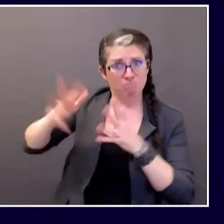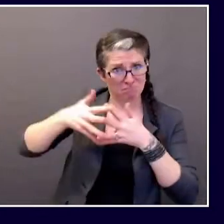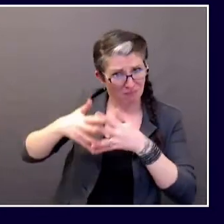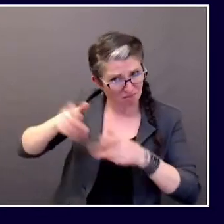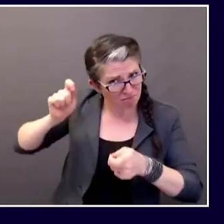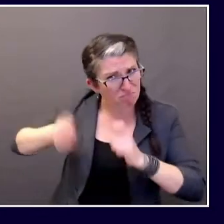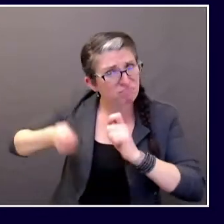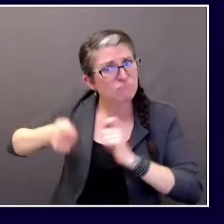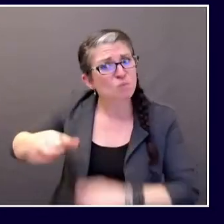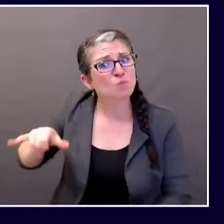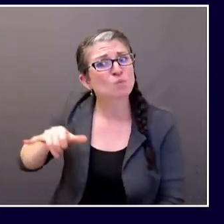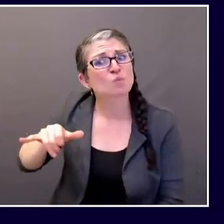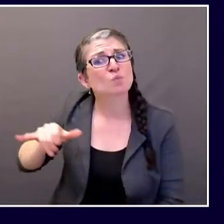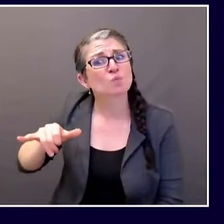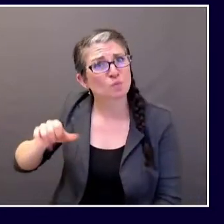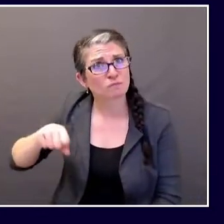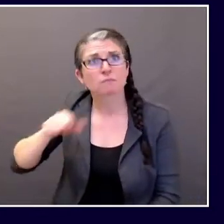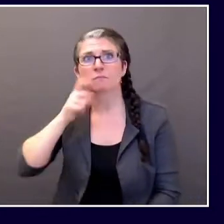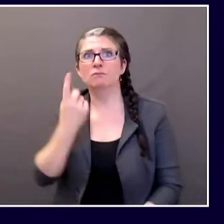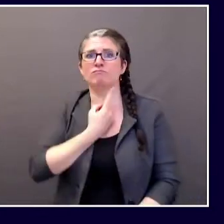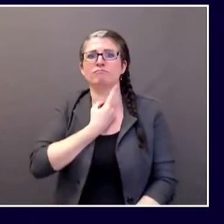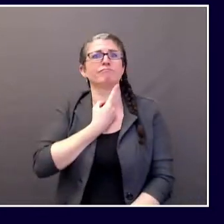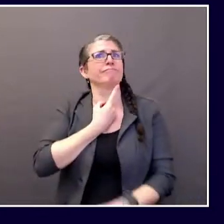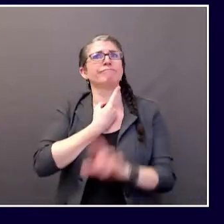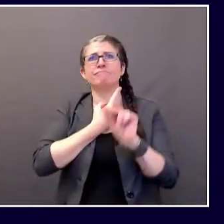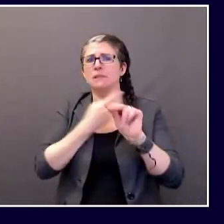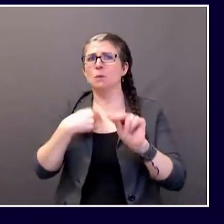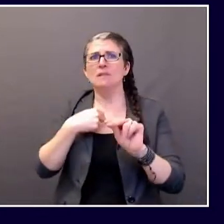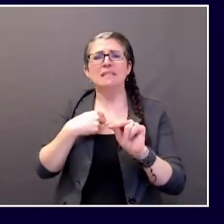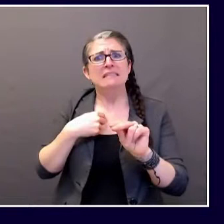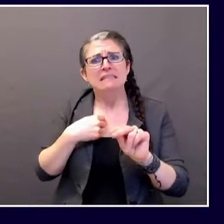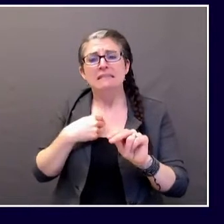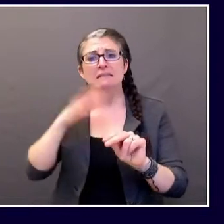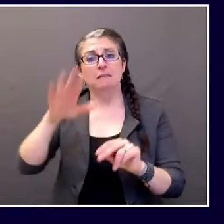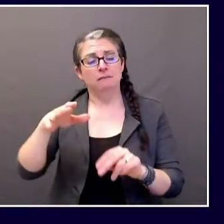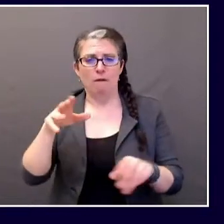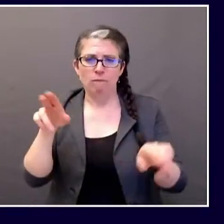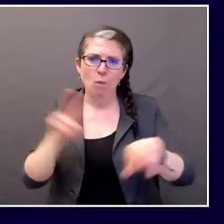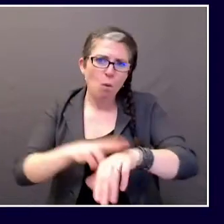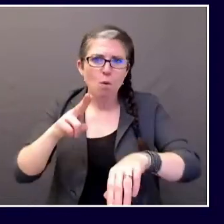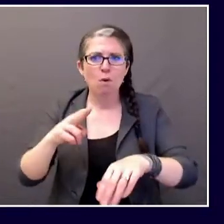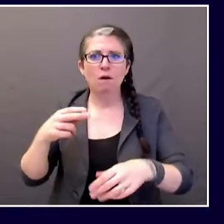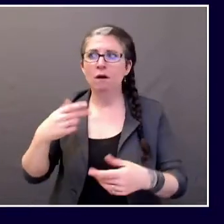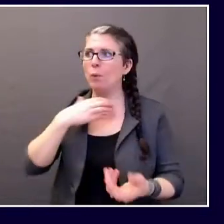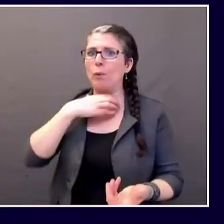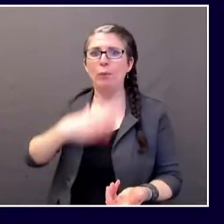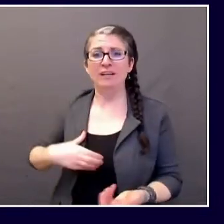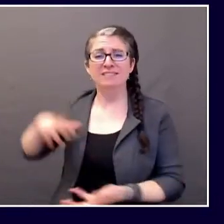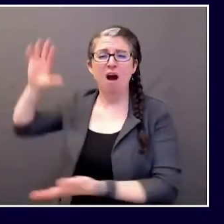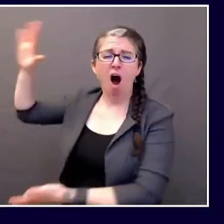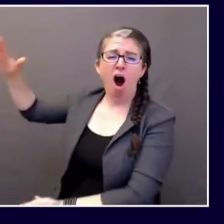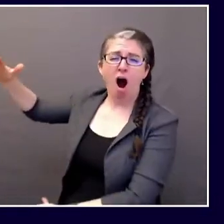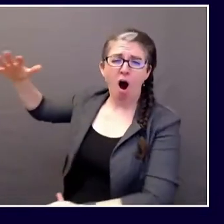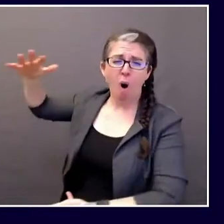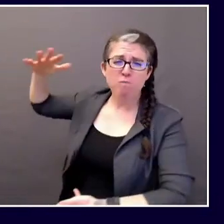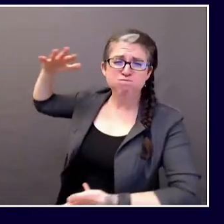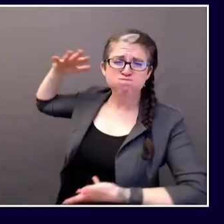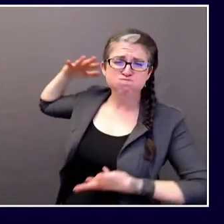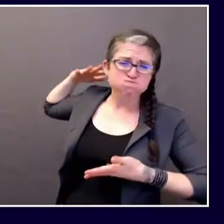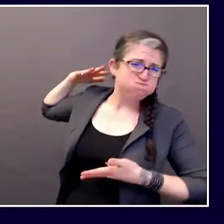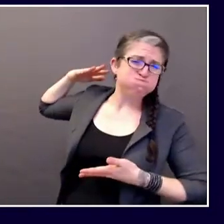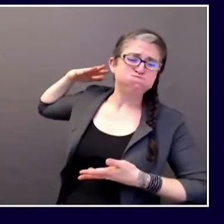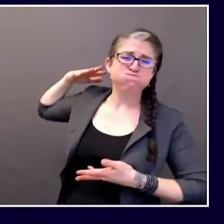vaccine to be able to vaccinate all 1.3 million Maine people right now, but we don't. These are hard choices, and we understand some of the frustration out